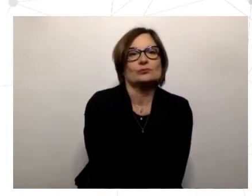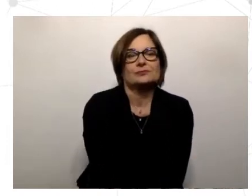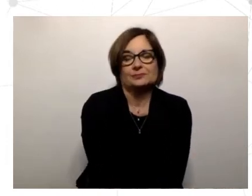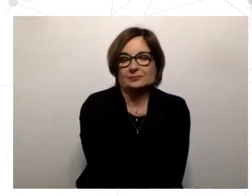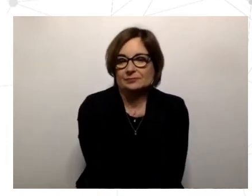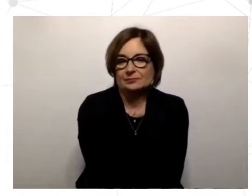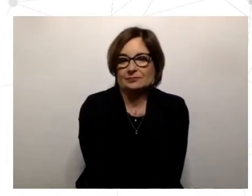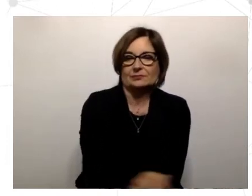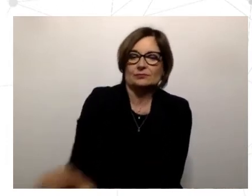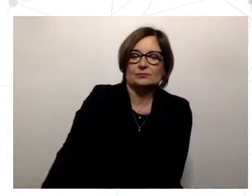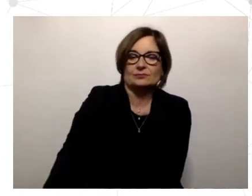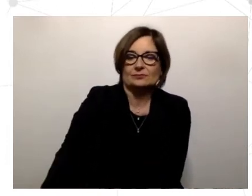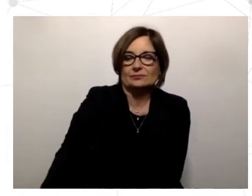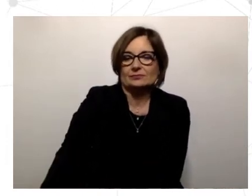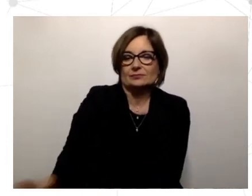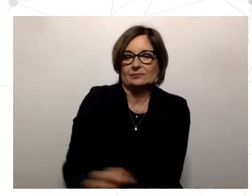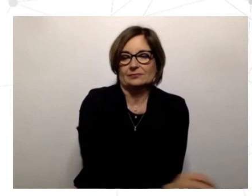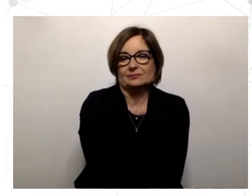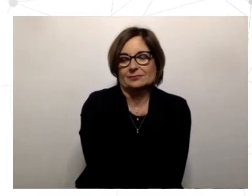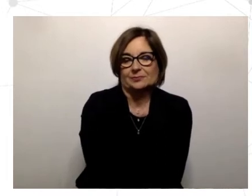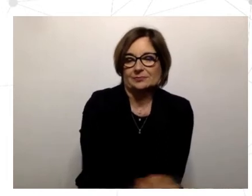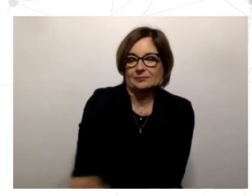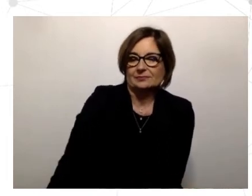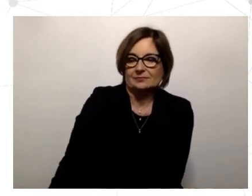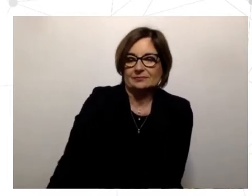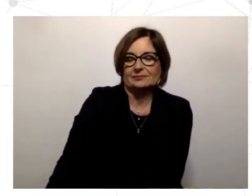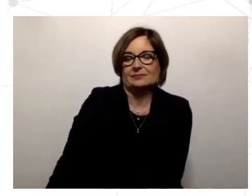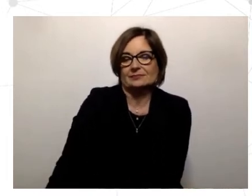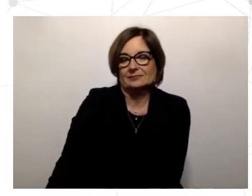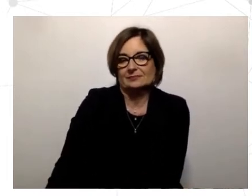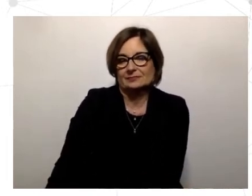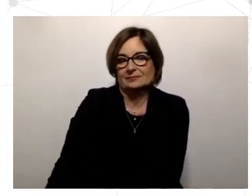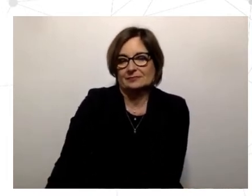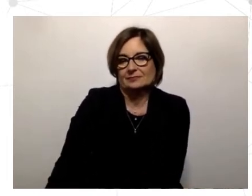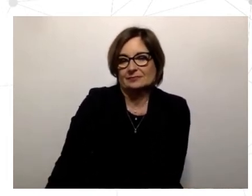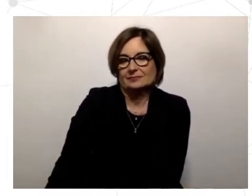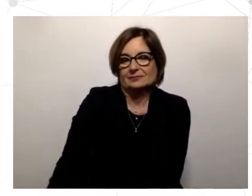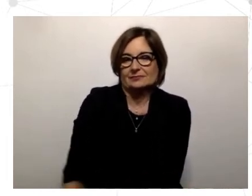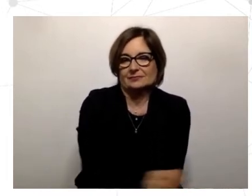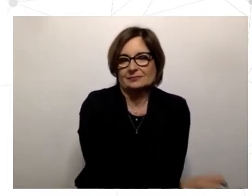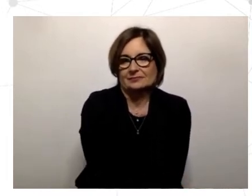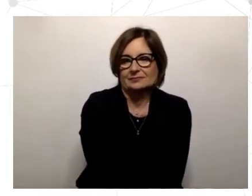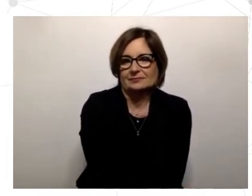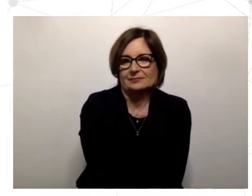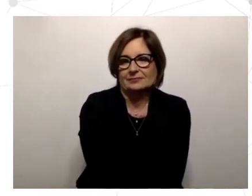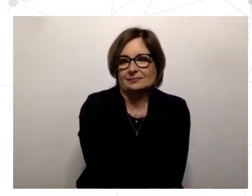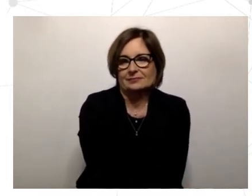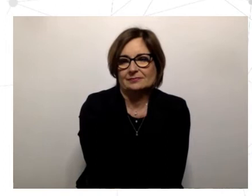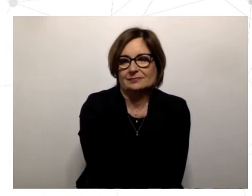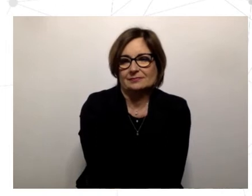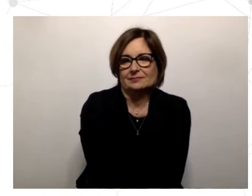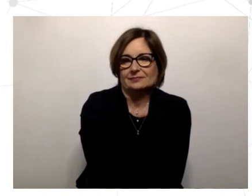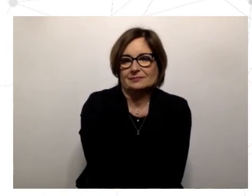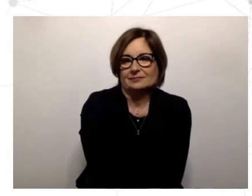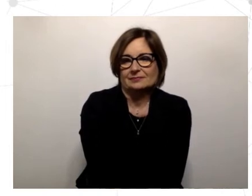to the blind and low vision community. And for us, that's the most important thing, because our feeling is that if